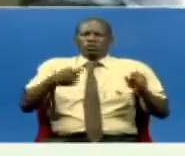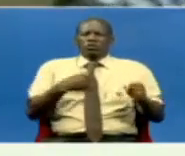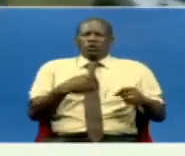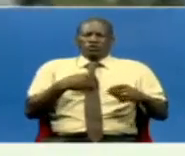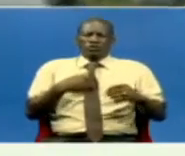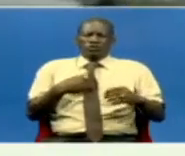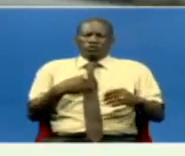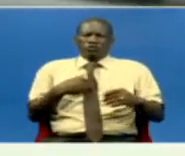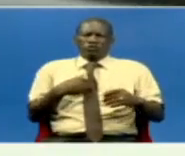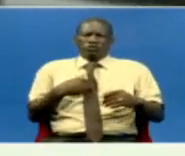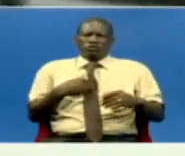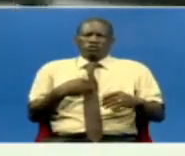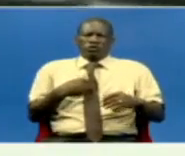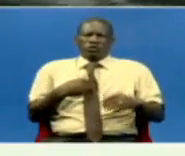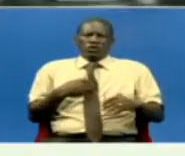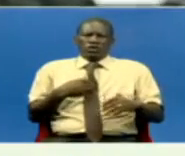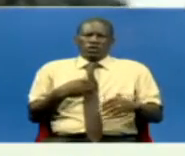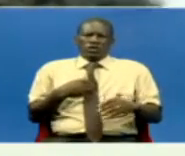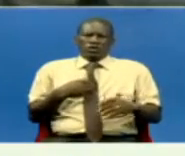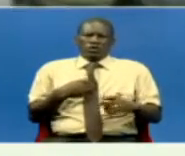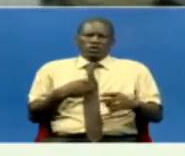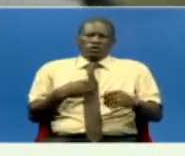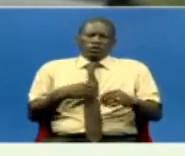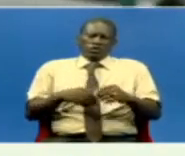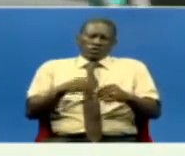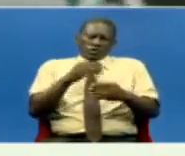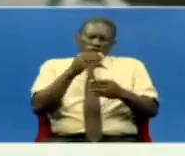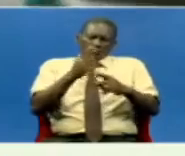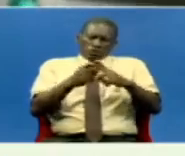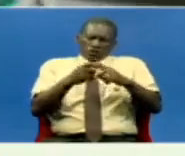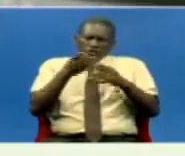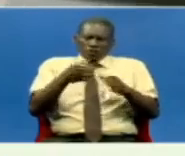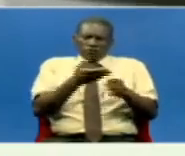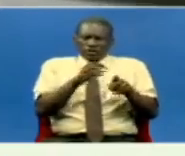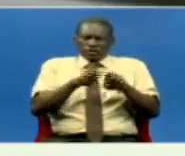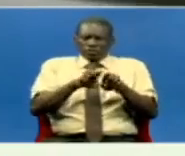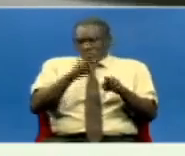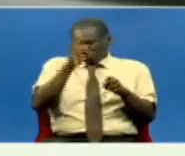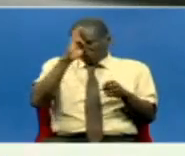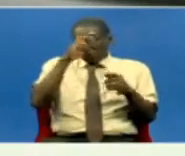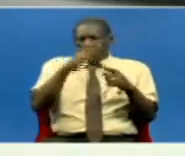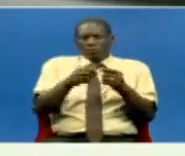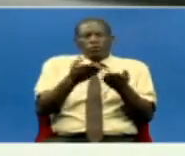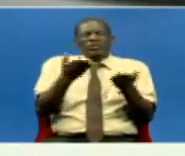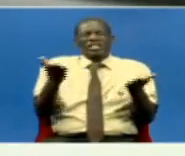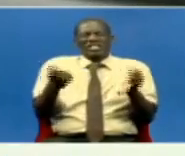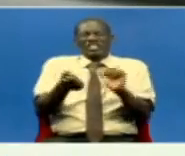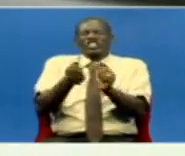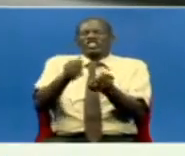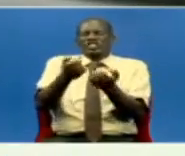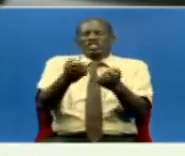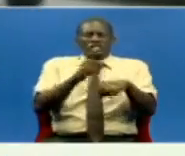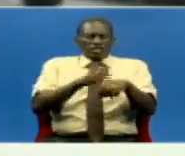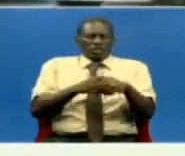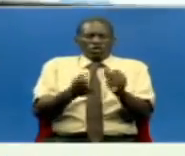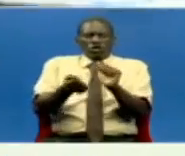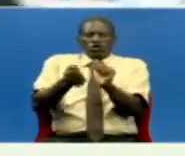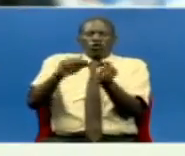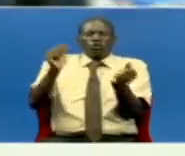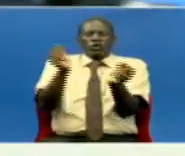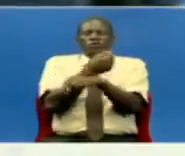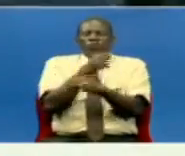of thinking toward the same what police, but those things require time. Reform cannot be achieved